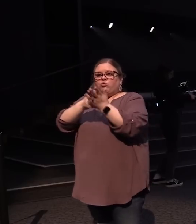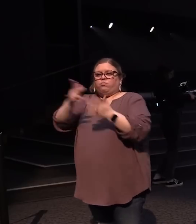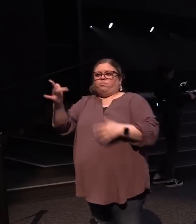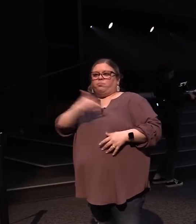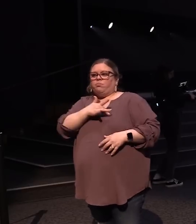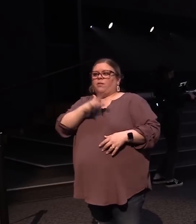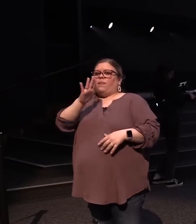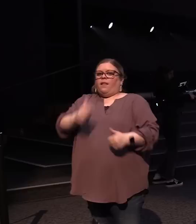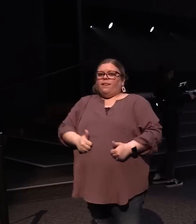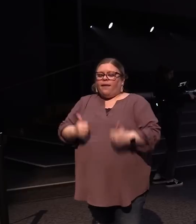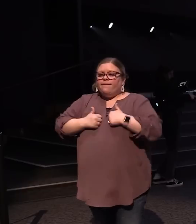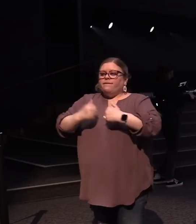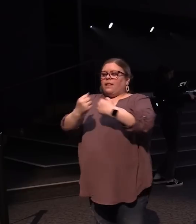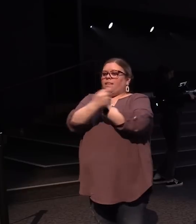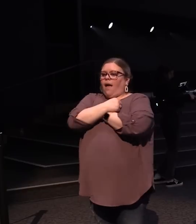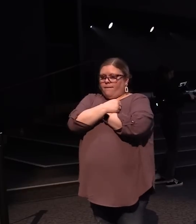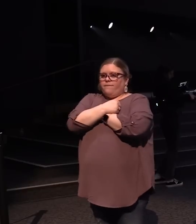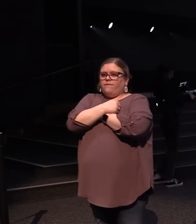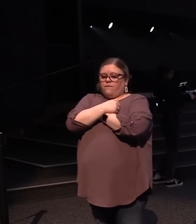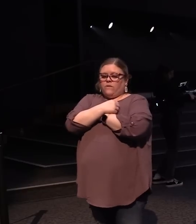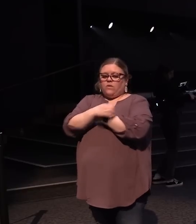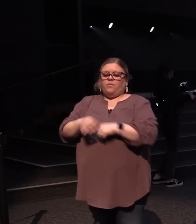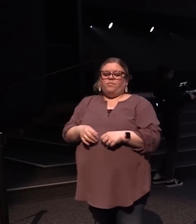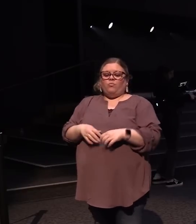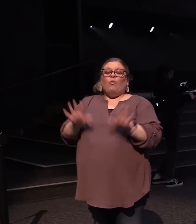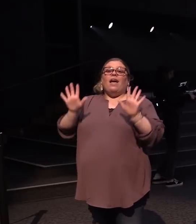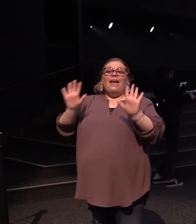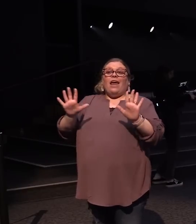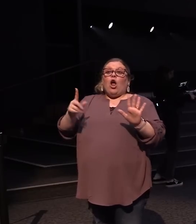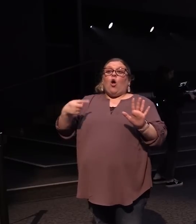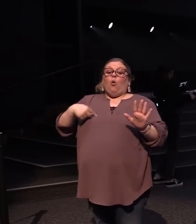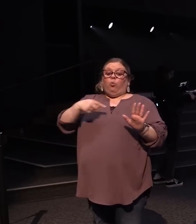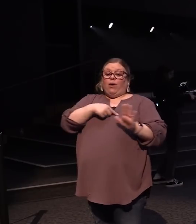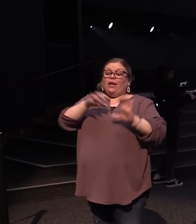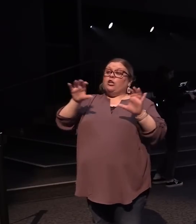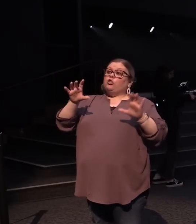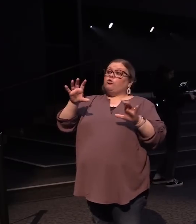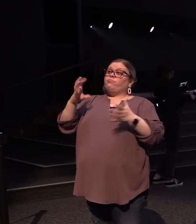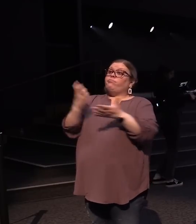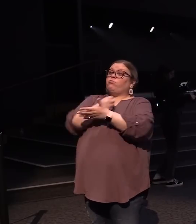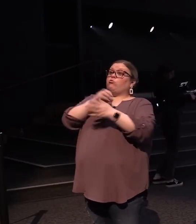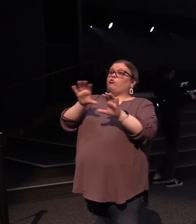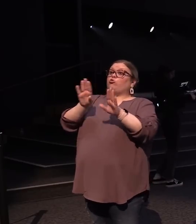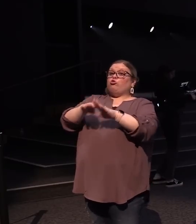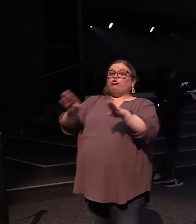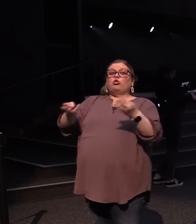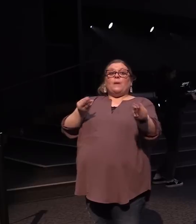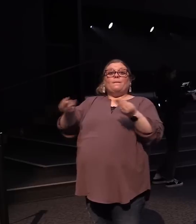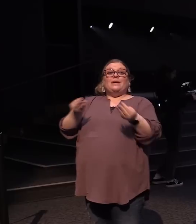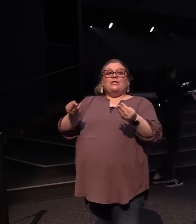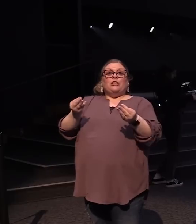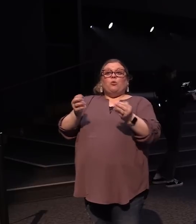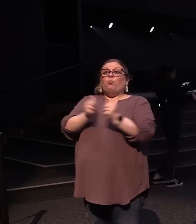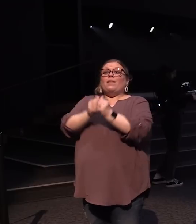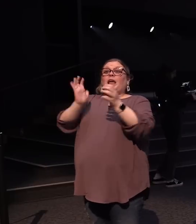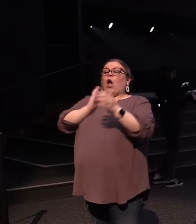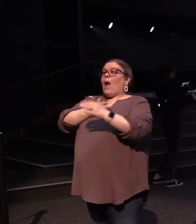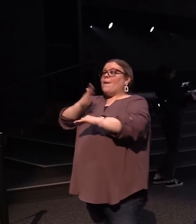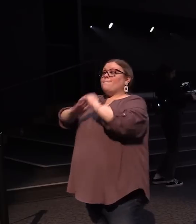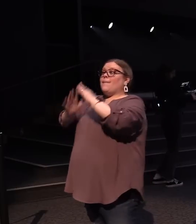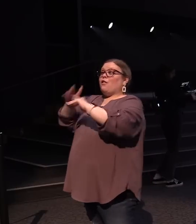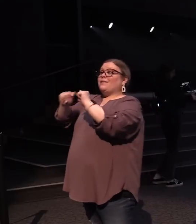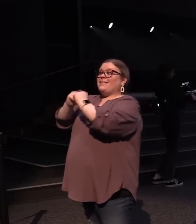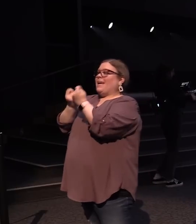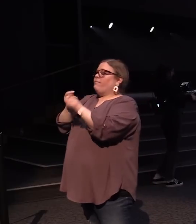over them in love. Well, here's the reality. We don't get to do children's ministry without our build team.